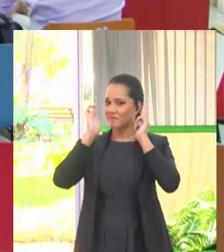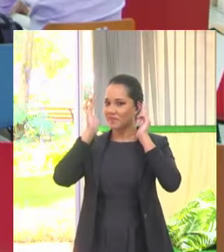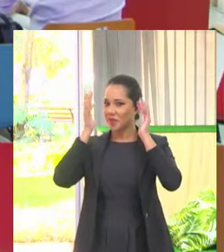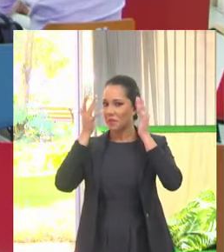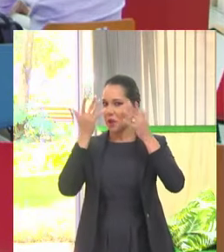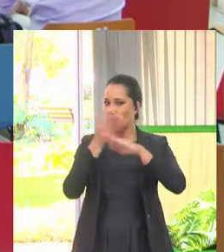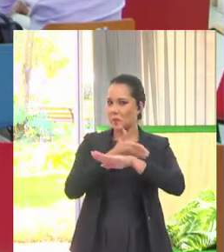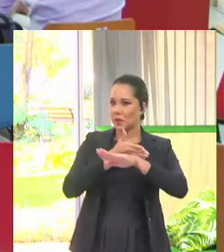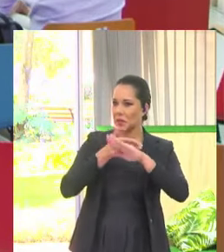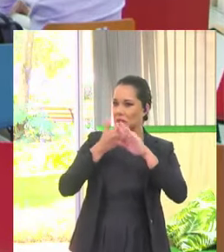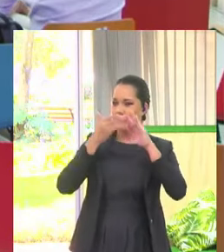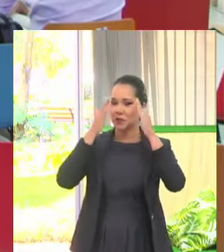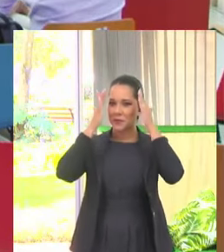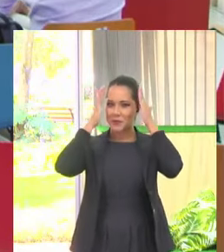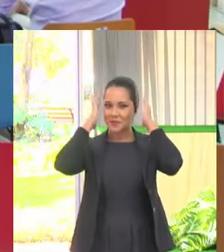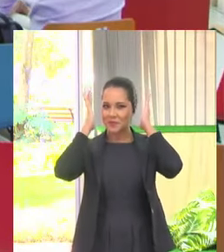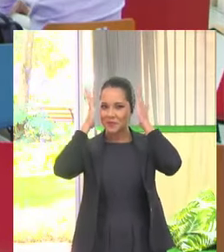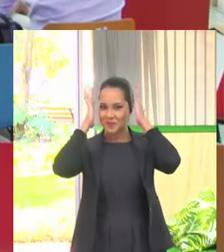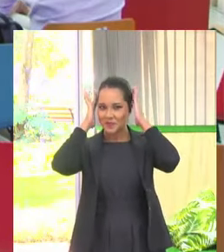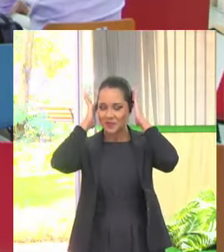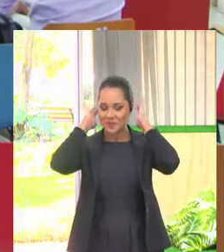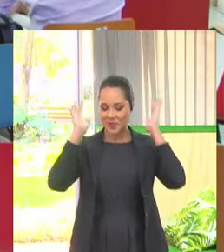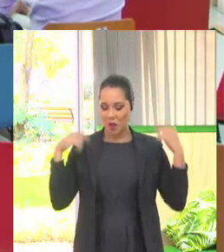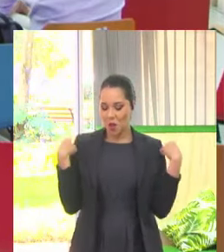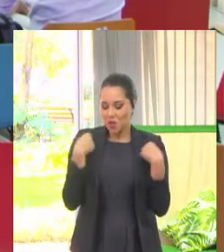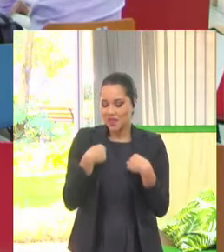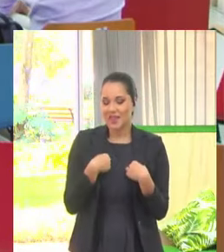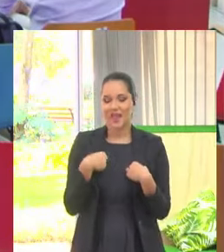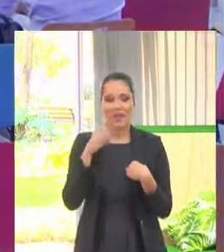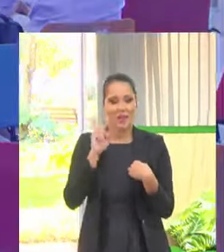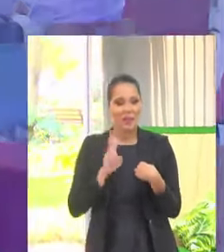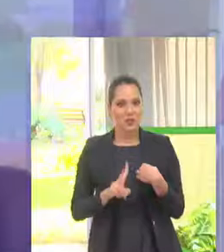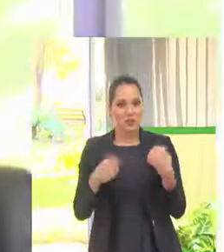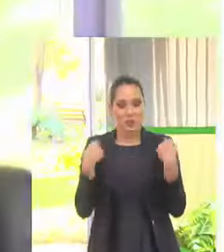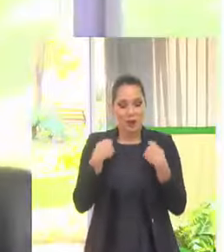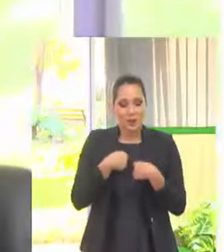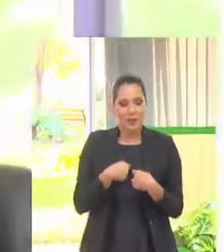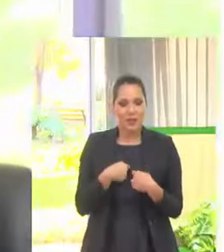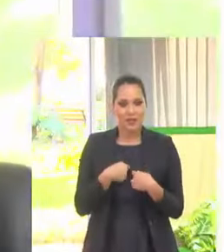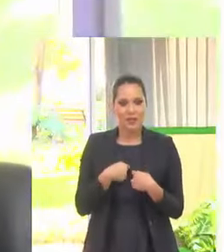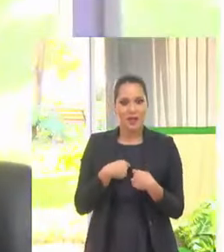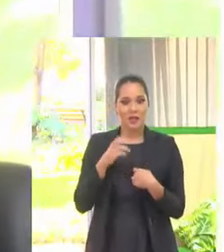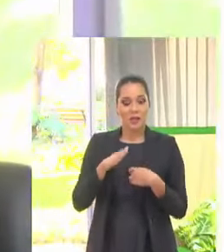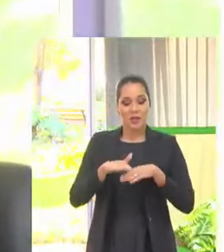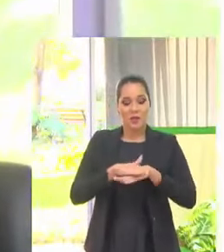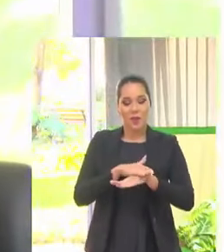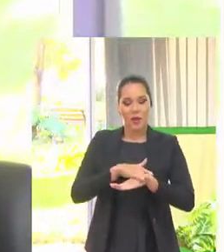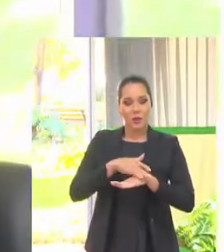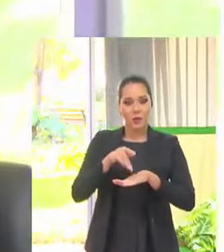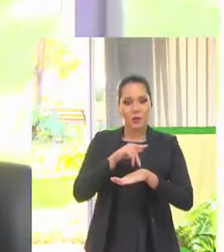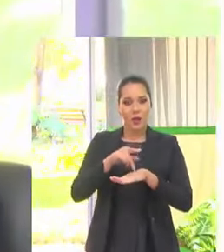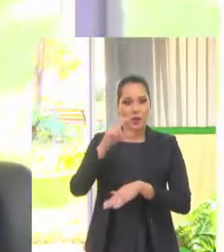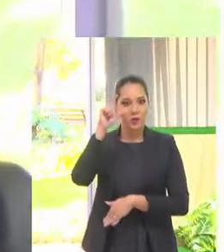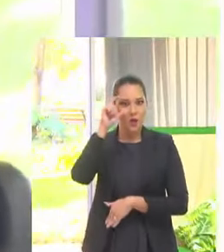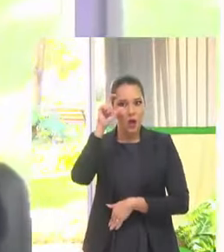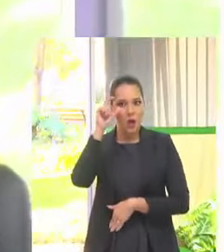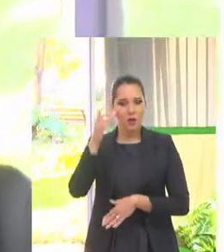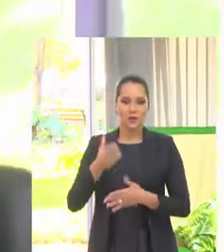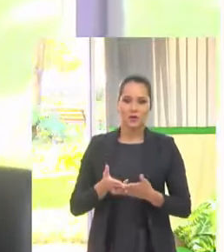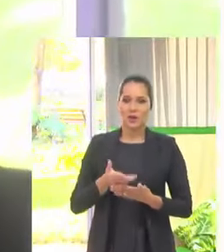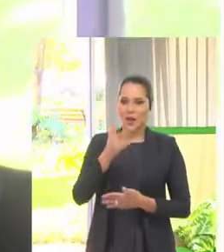suit with a blue shirt, glasses, and black shoes. I look very